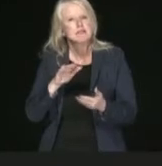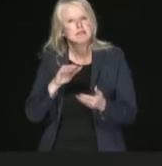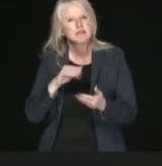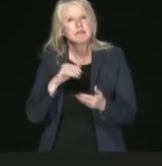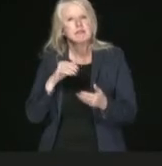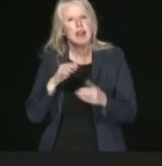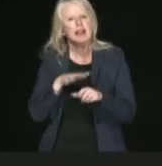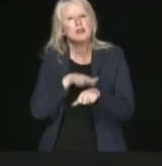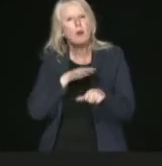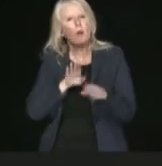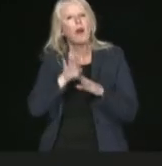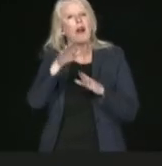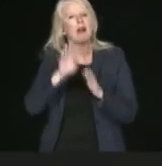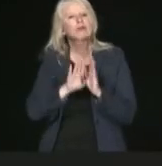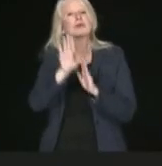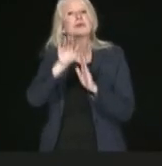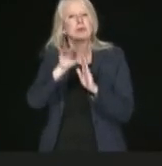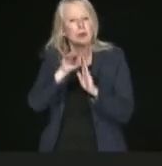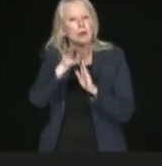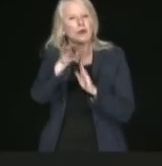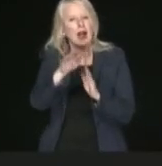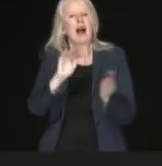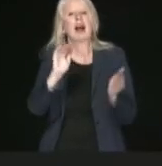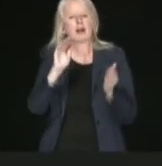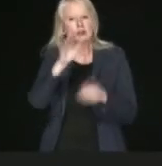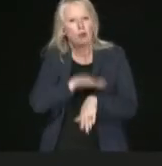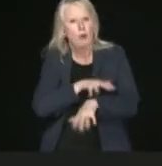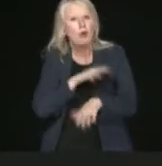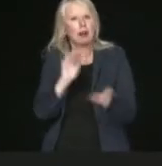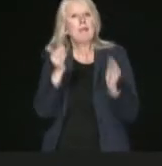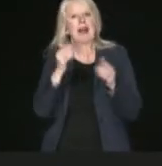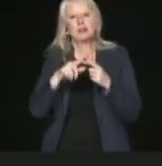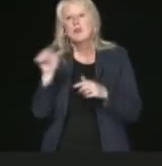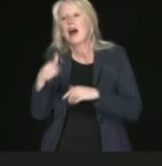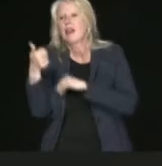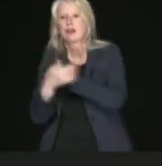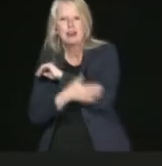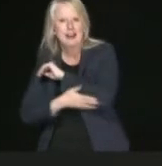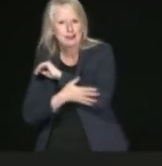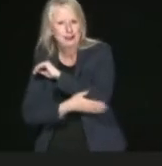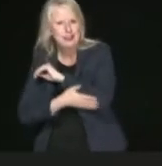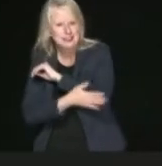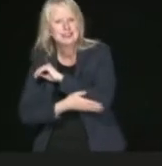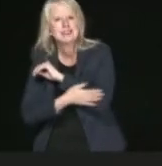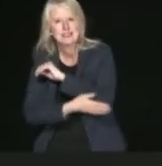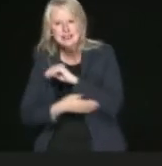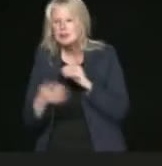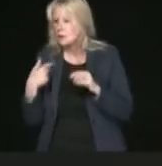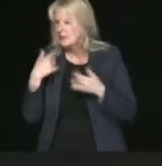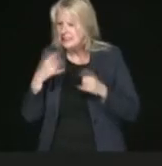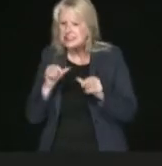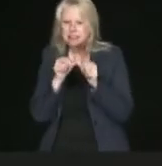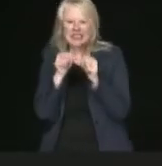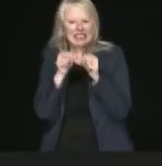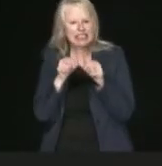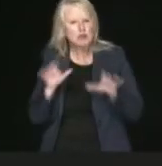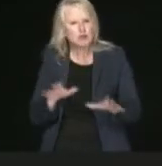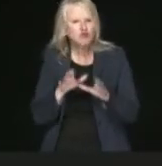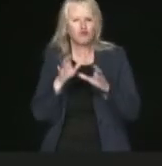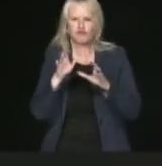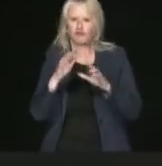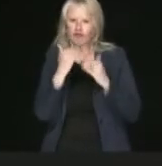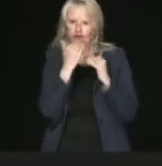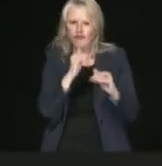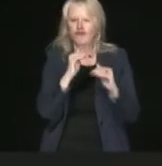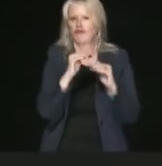other countries, and we will continue to take whatever measures are necessary to ensure there is the least